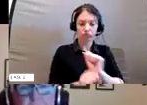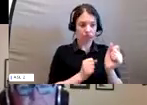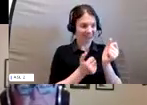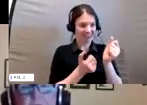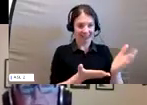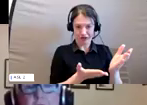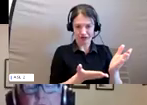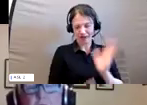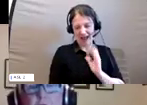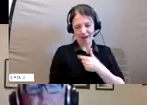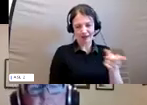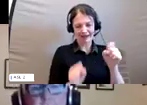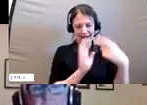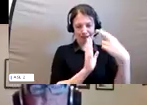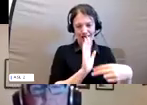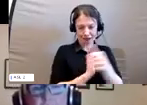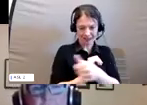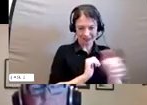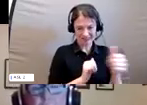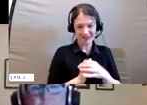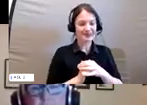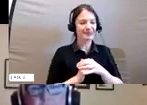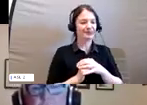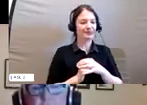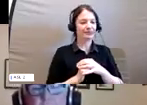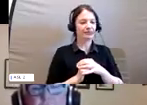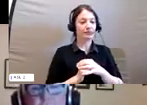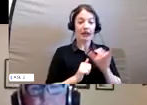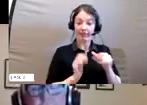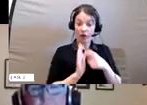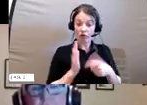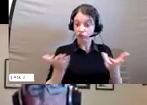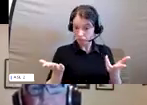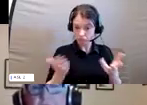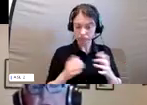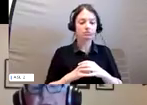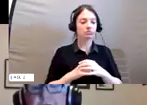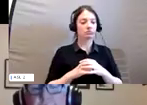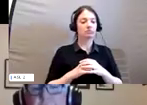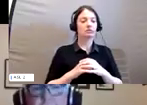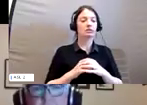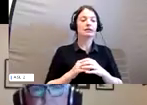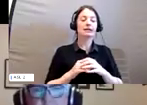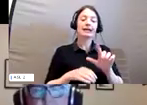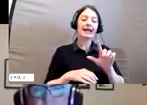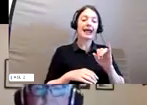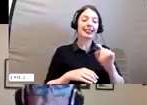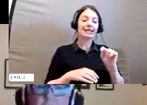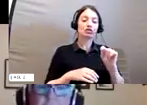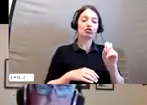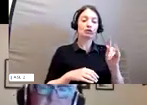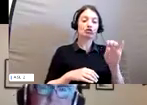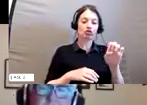you to read about. And what we did in that article was do a literature review and from our